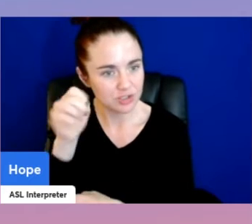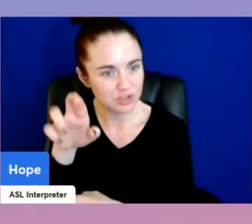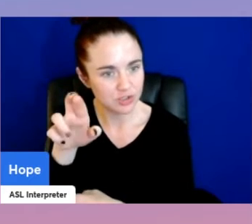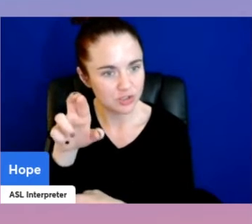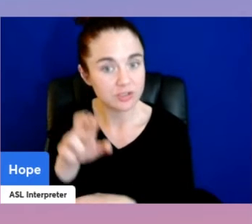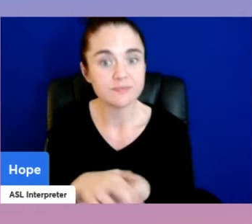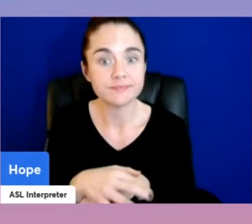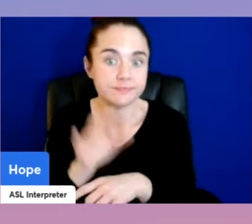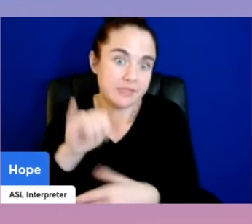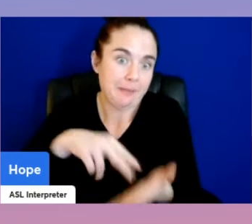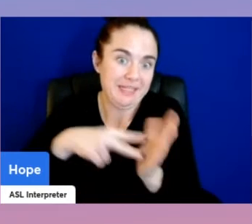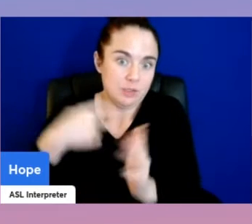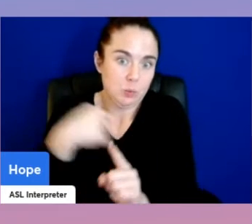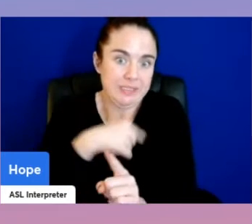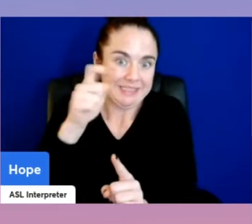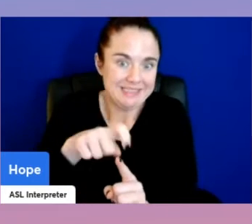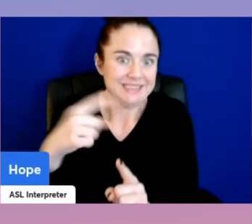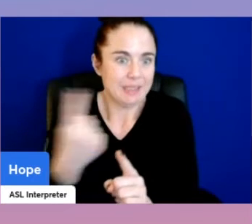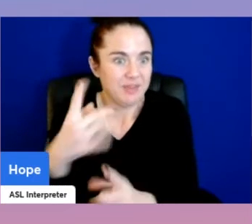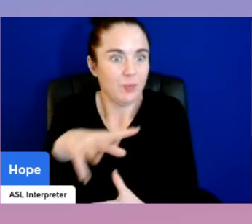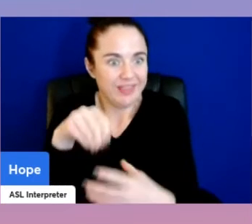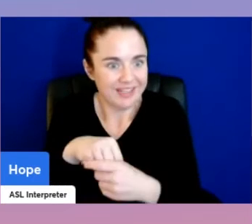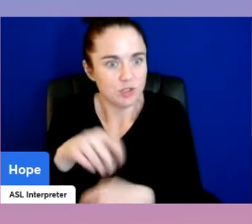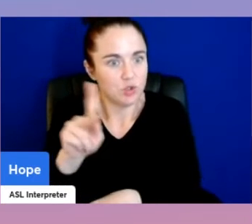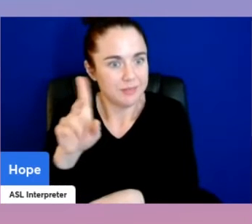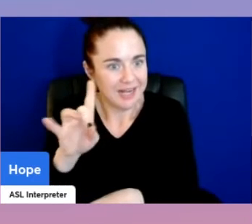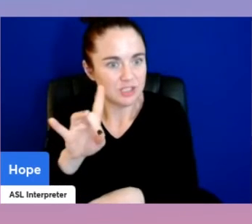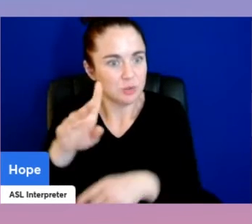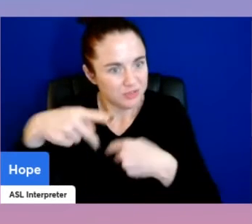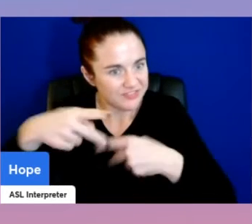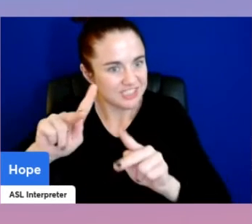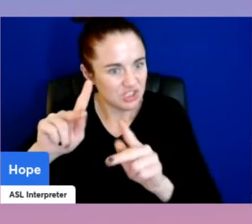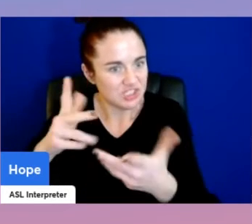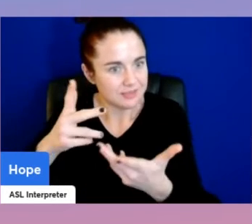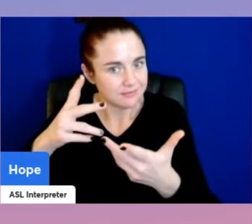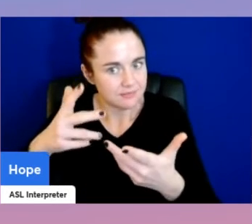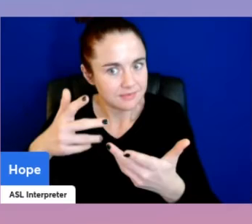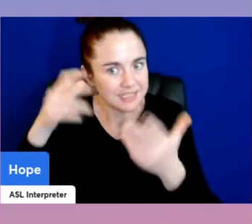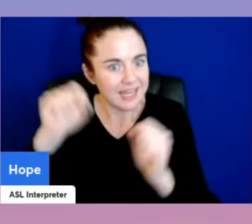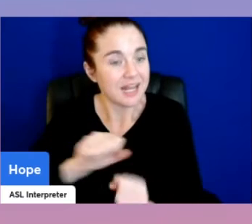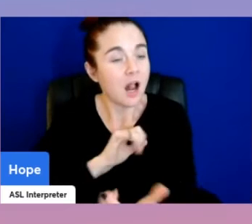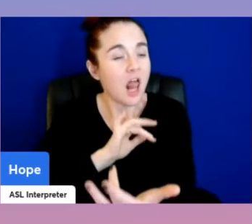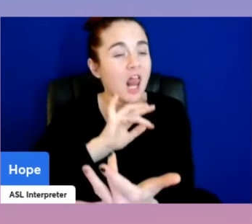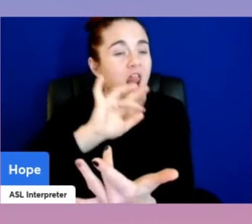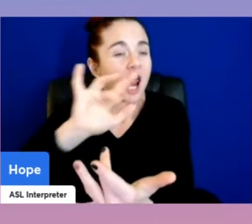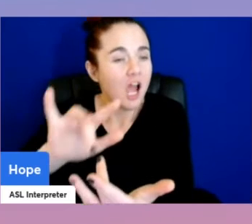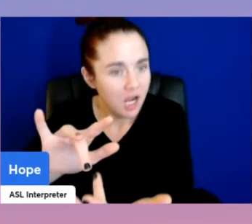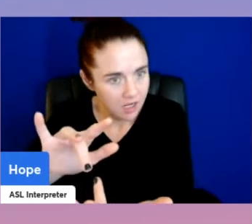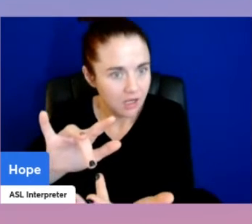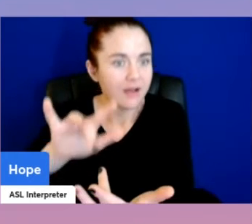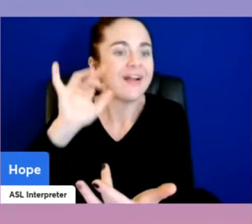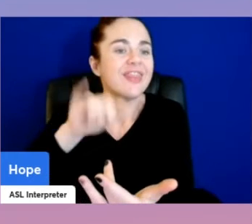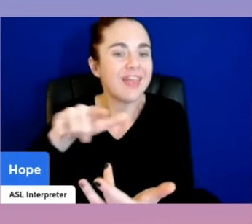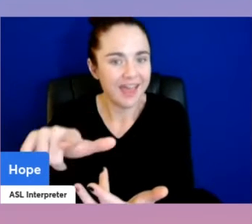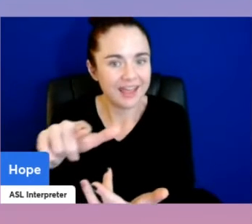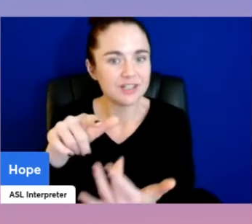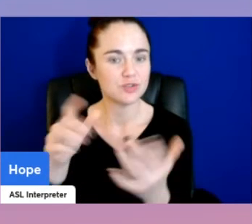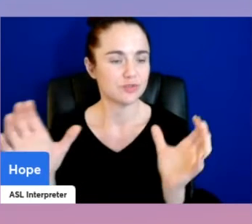we need something within Kubernetes to be provisioned that's going to reach out and touch that federated identity credential